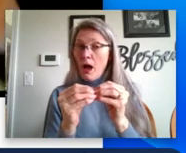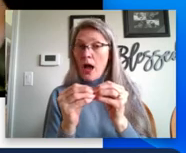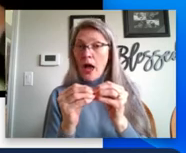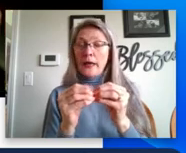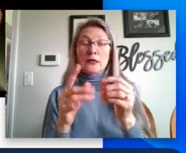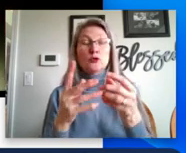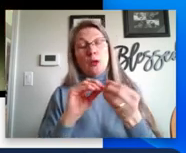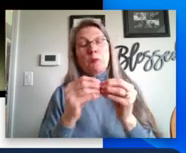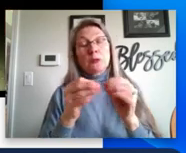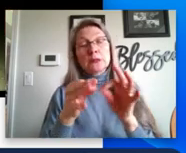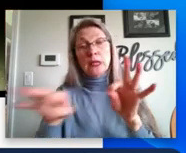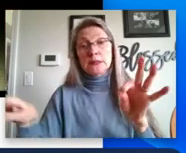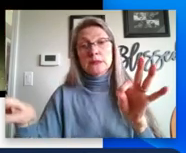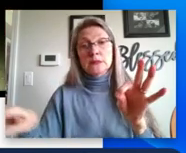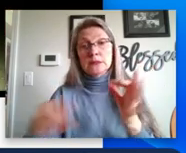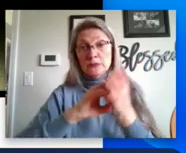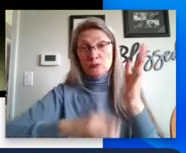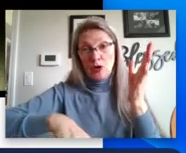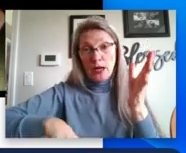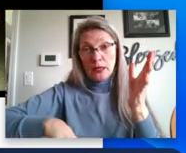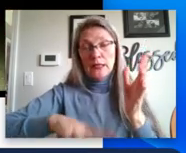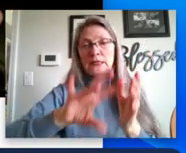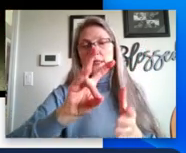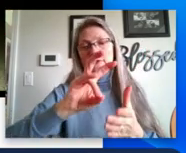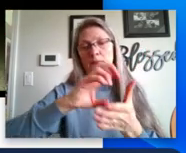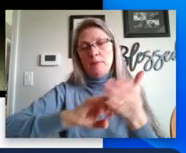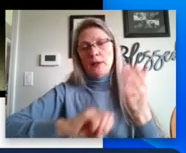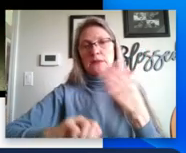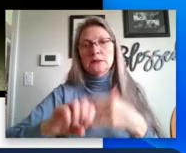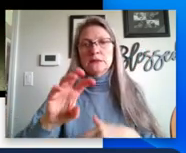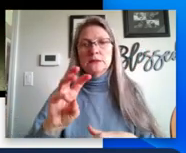a number sentence and subtract